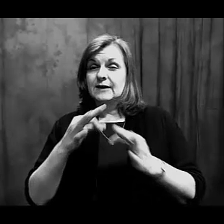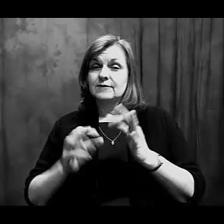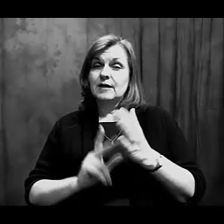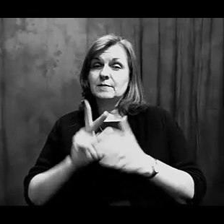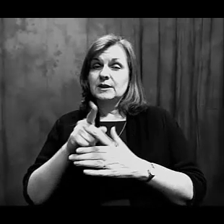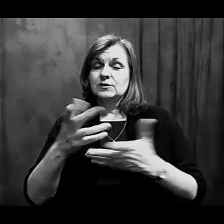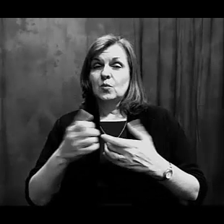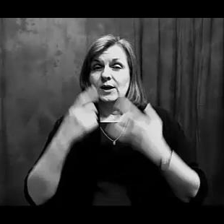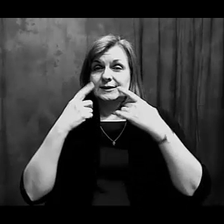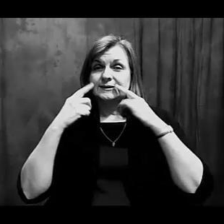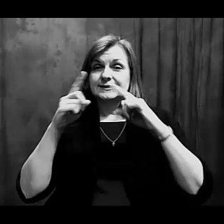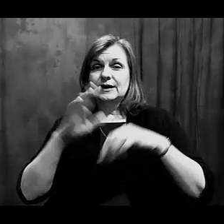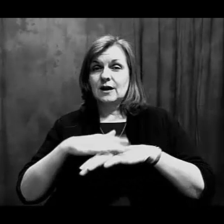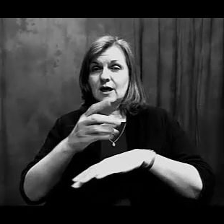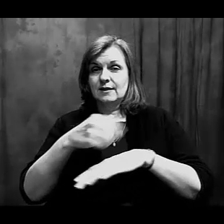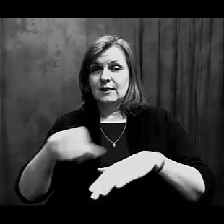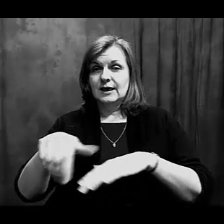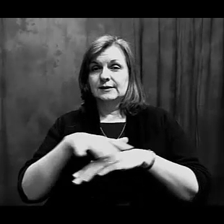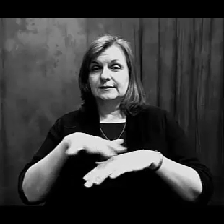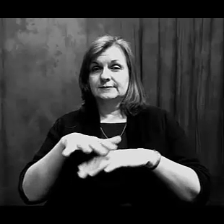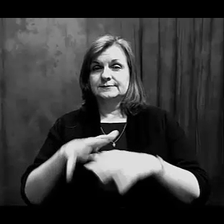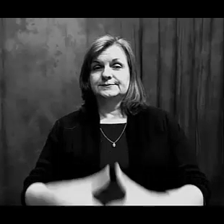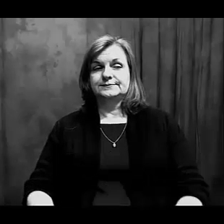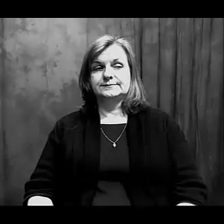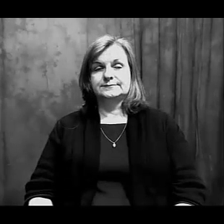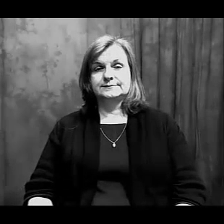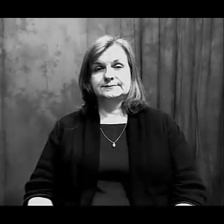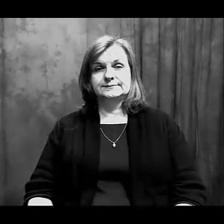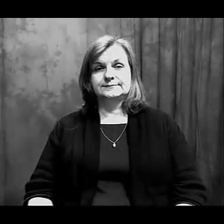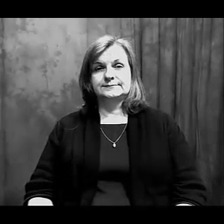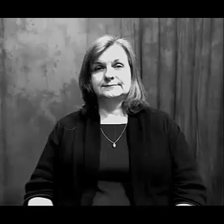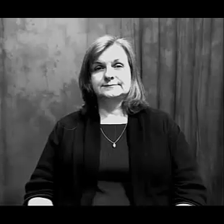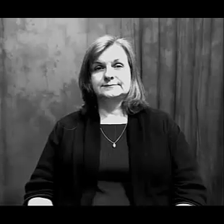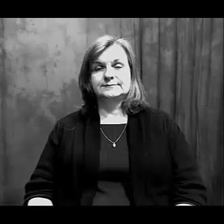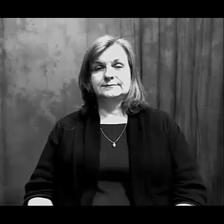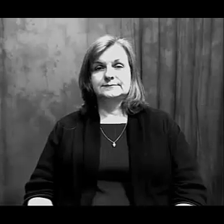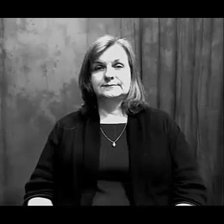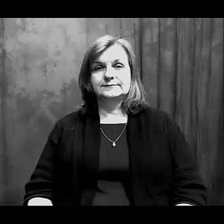characters in order for our plants to succeed on land.